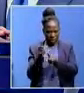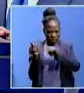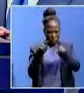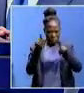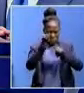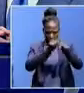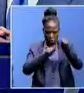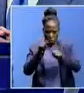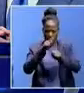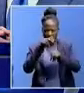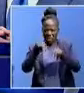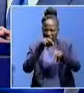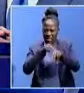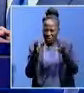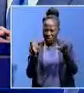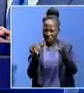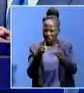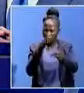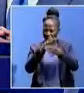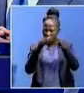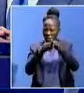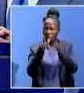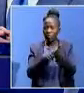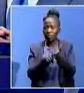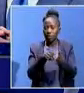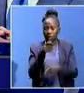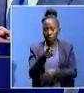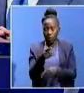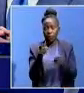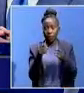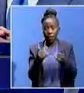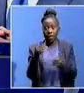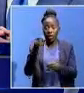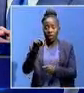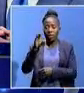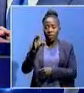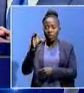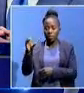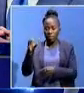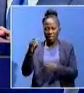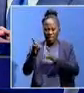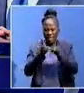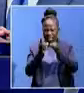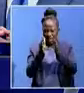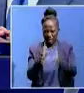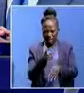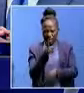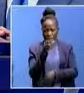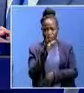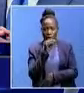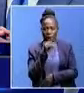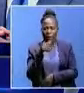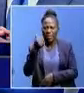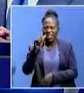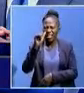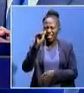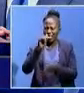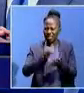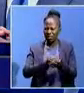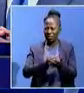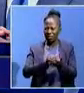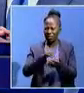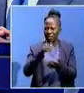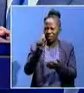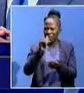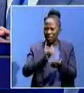Construction offices in Lusaka. Meanwhile, NCC Executive Director Ernest Shindano disclosed that over 10,000 local contractors